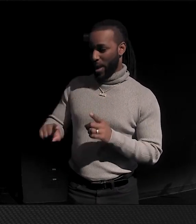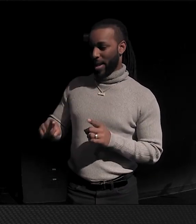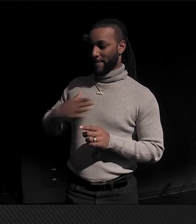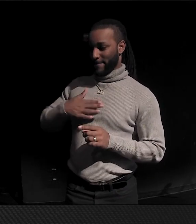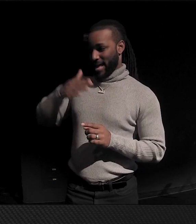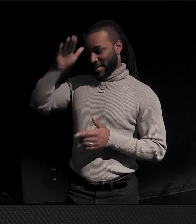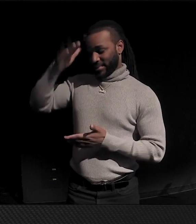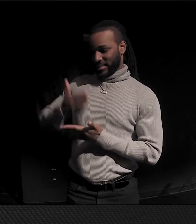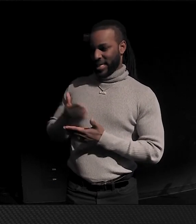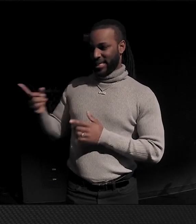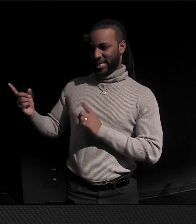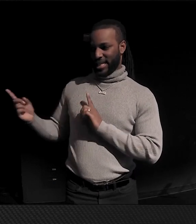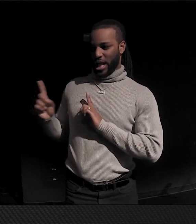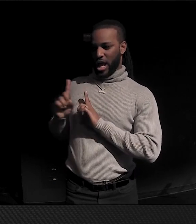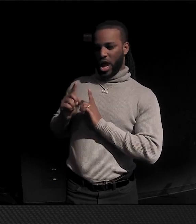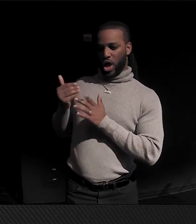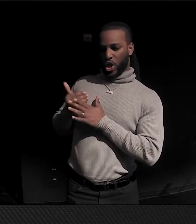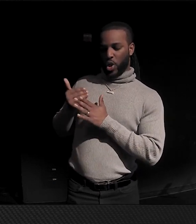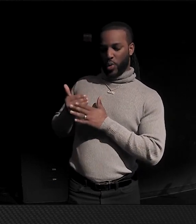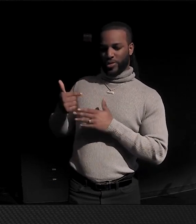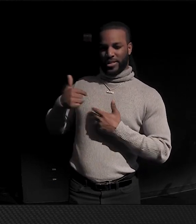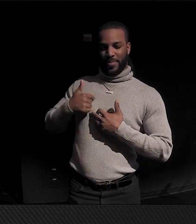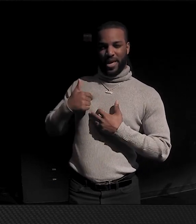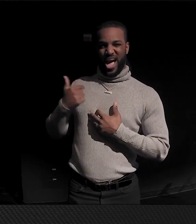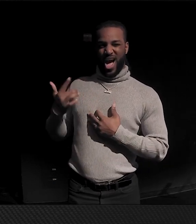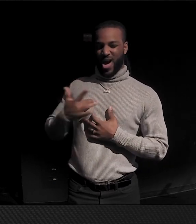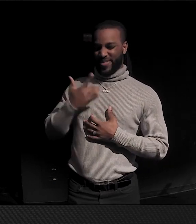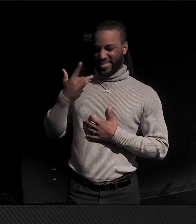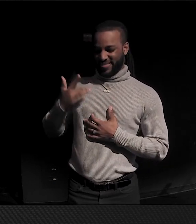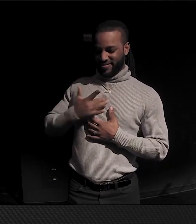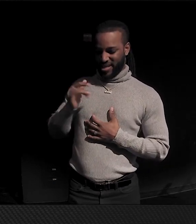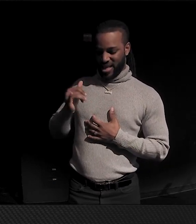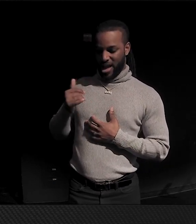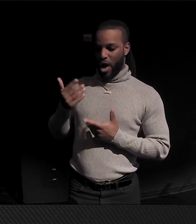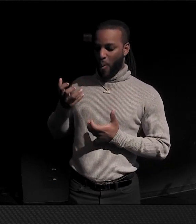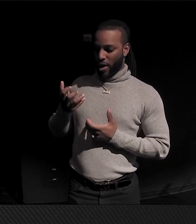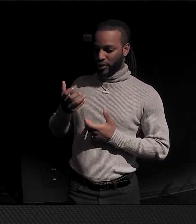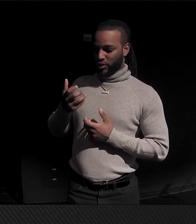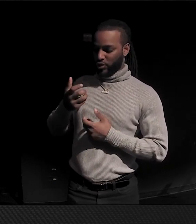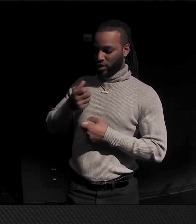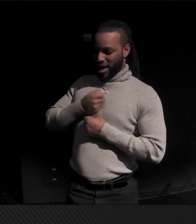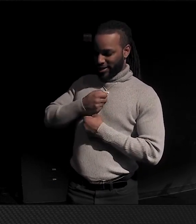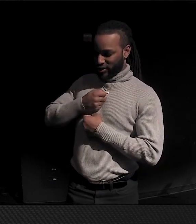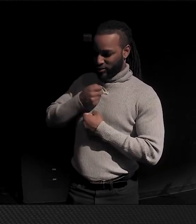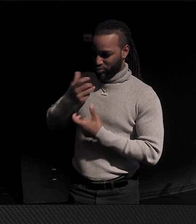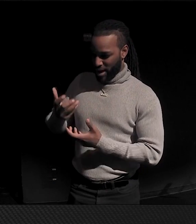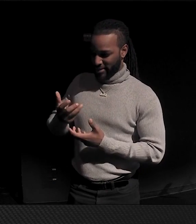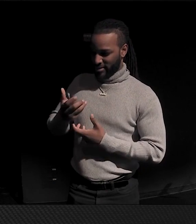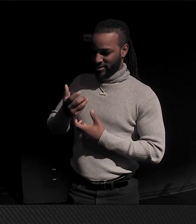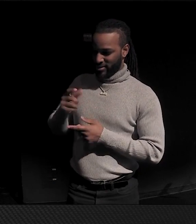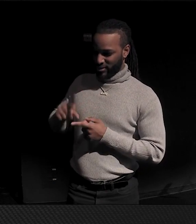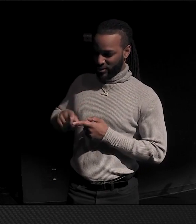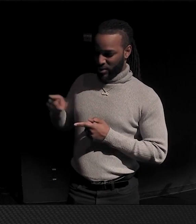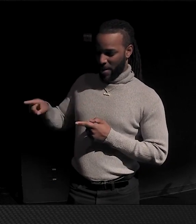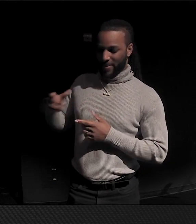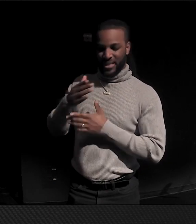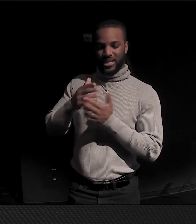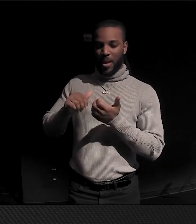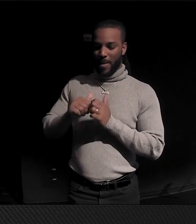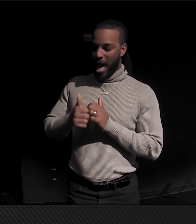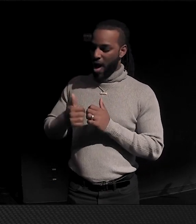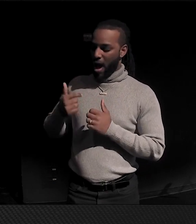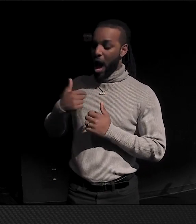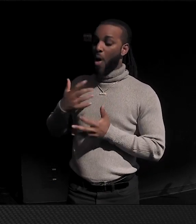to me, I have this overwhelming sense of wanting to express everything I feel in my heart, and somehow I love you